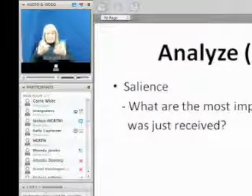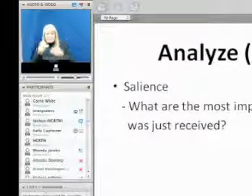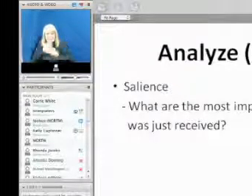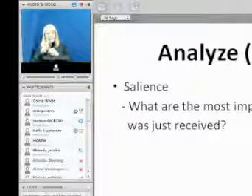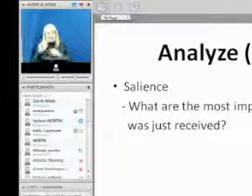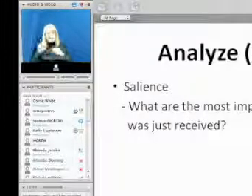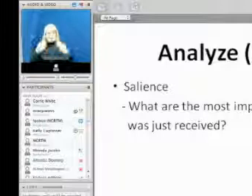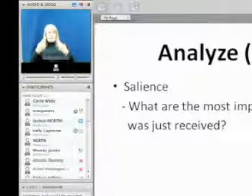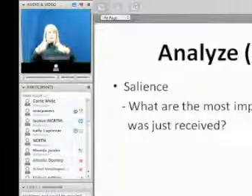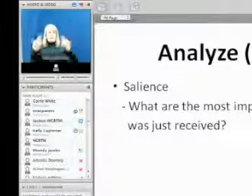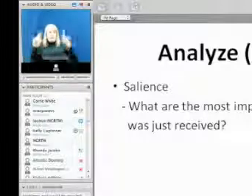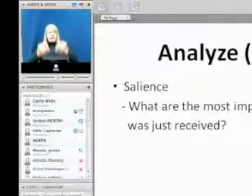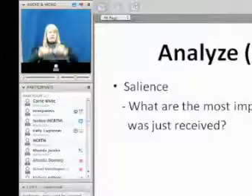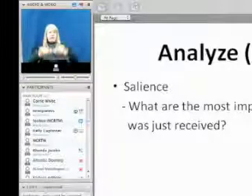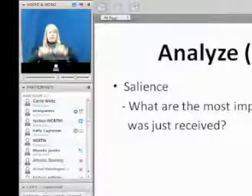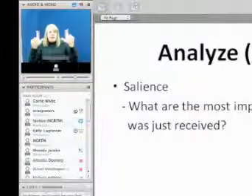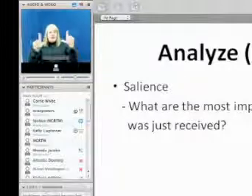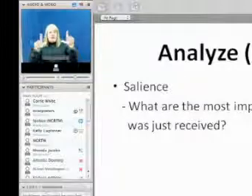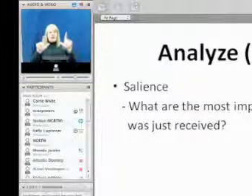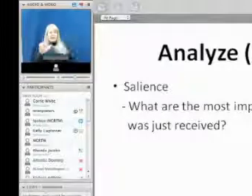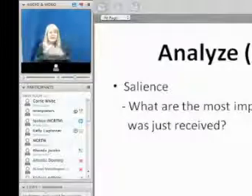video up.